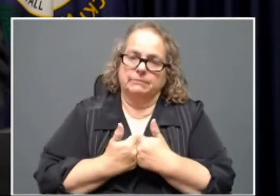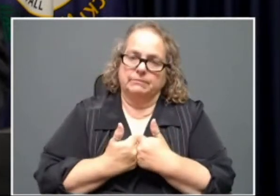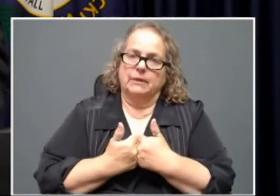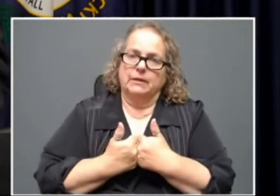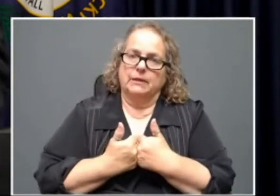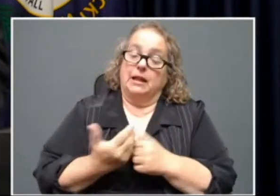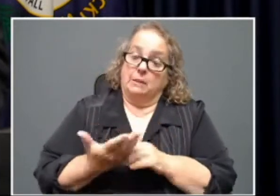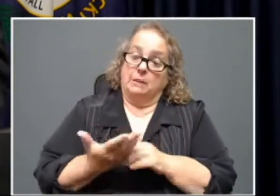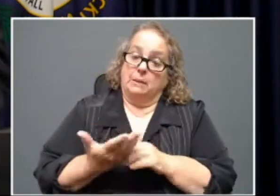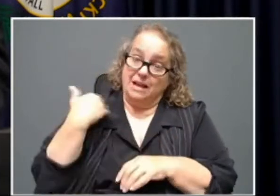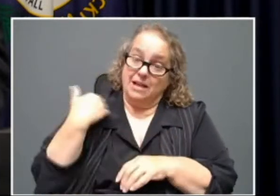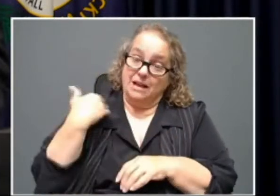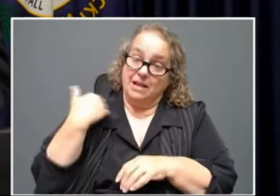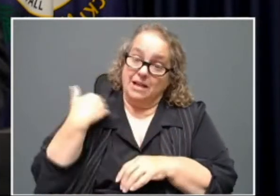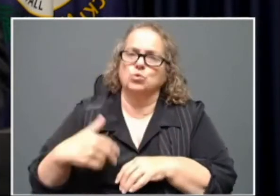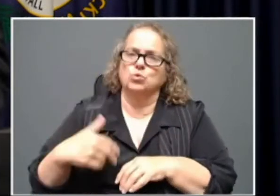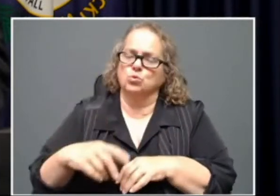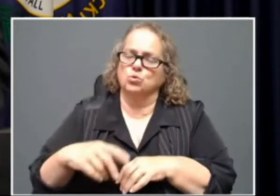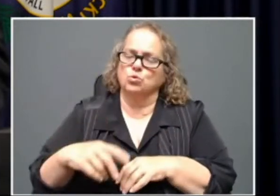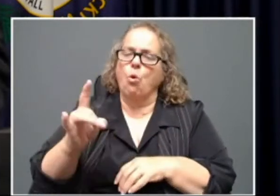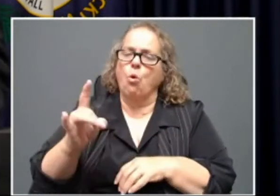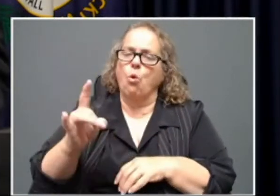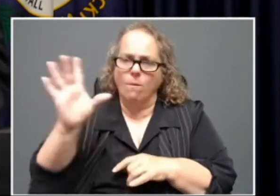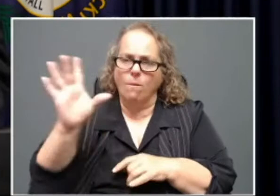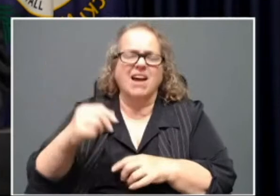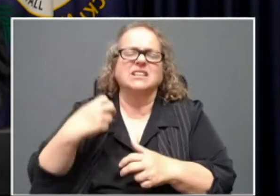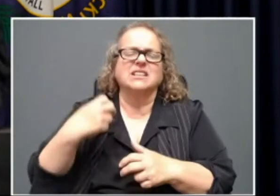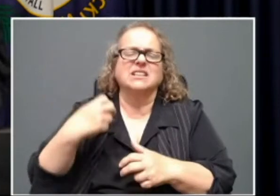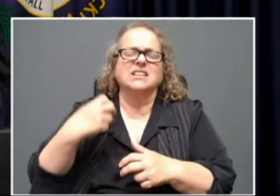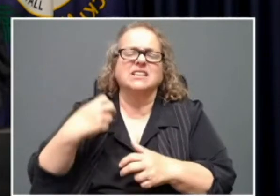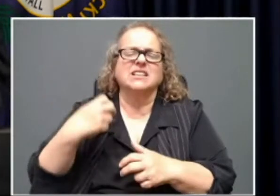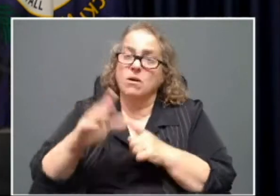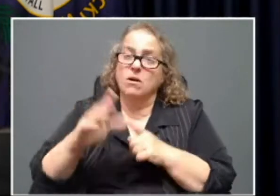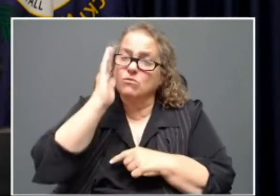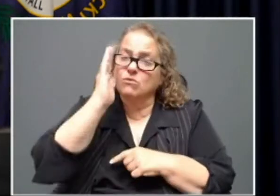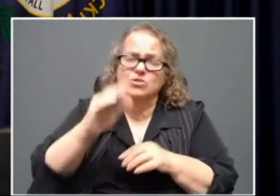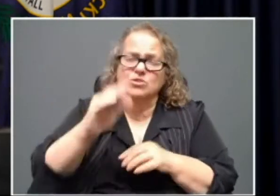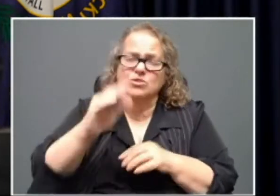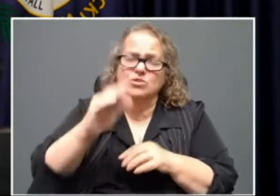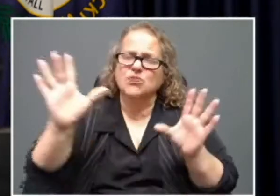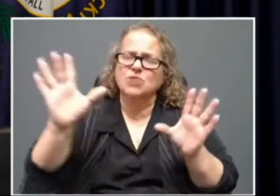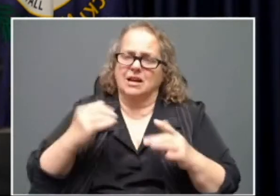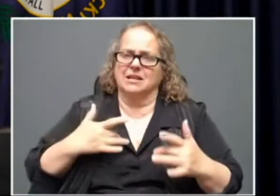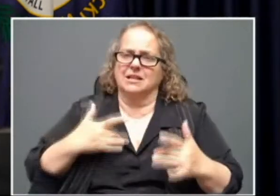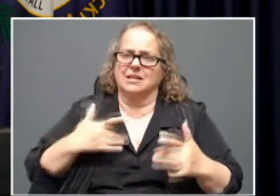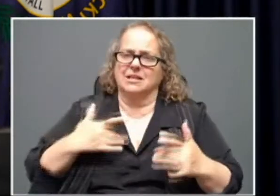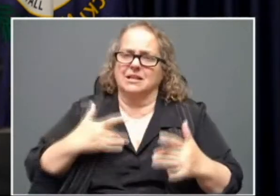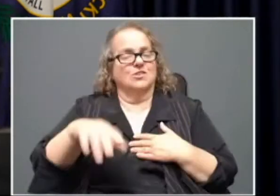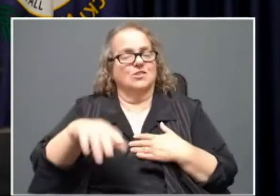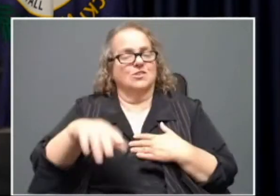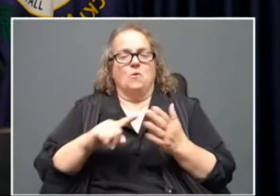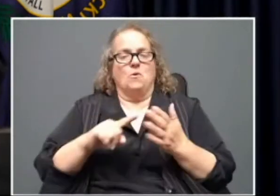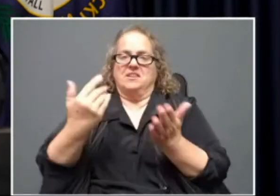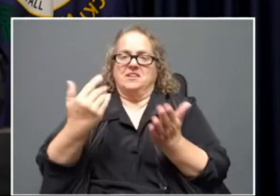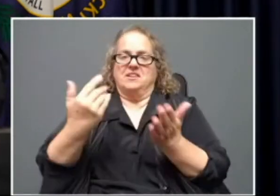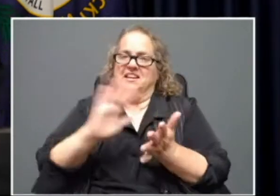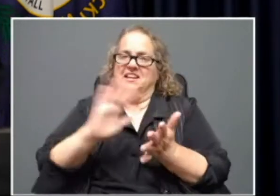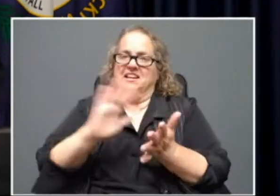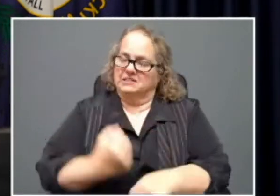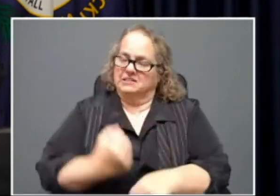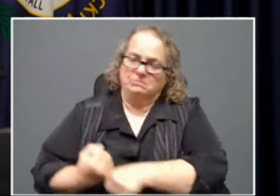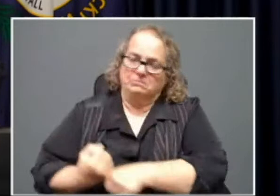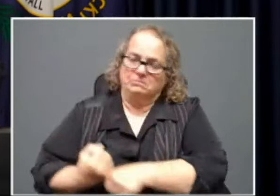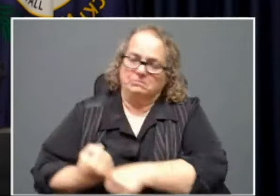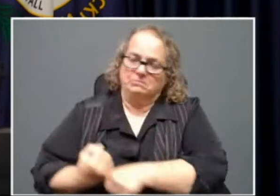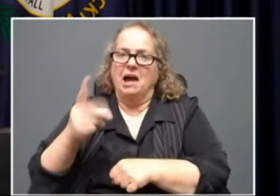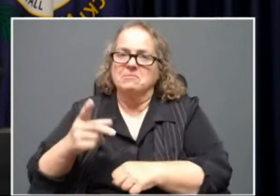difficult, but I think the future is really bright and exciting. So once again, buckle up. There's a lot of announcements coming up.